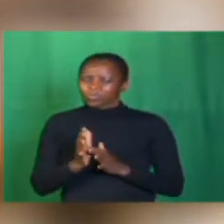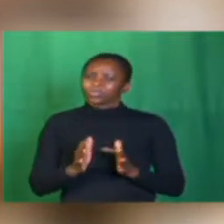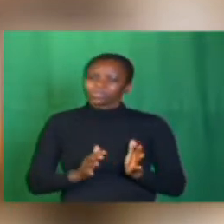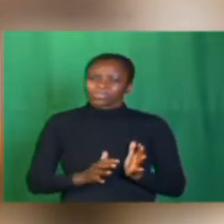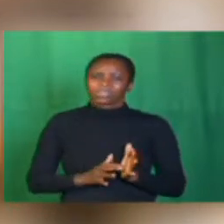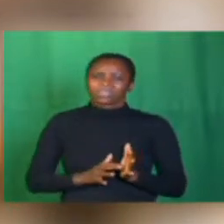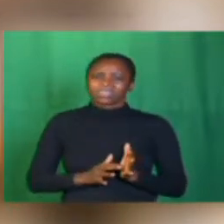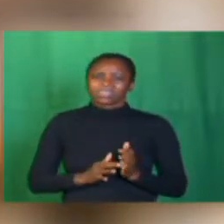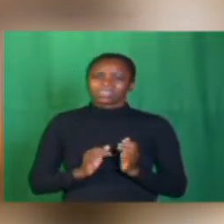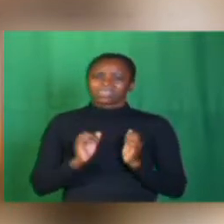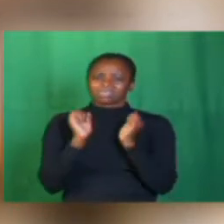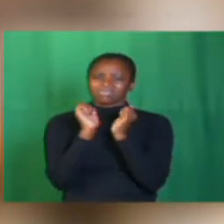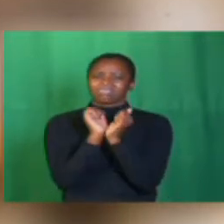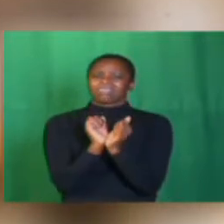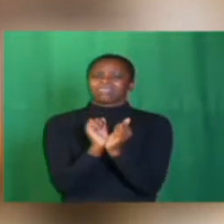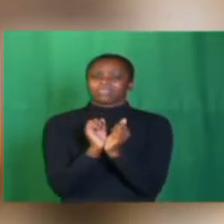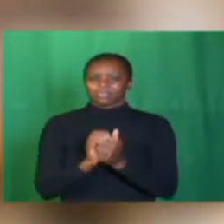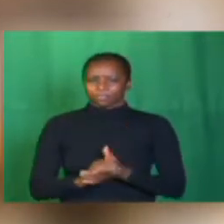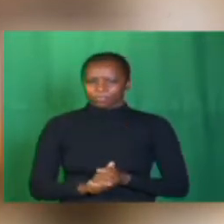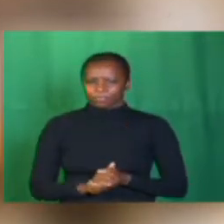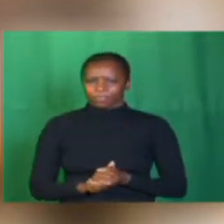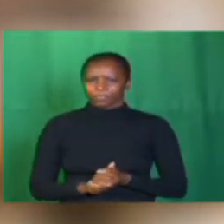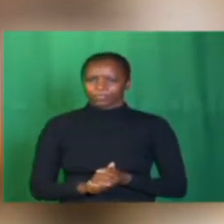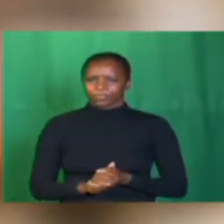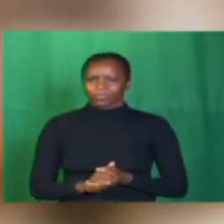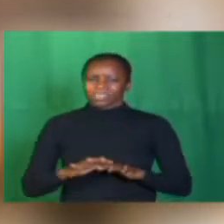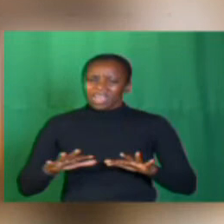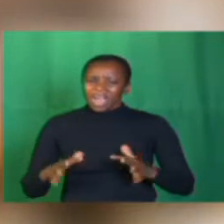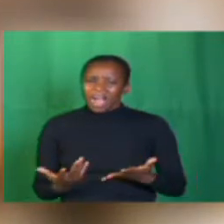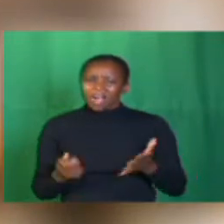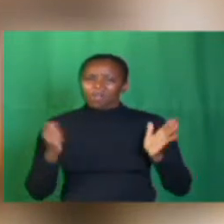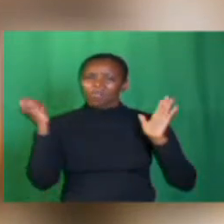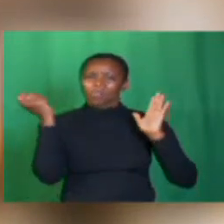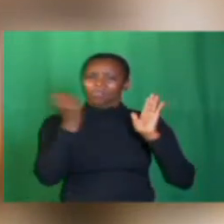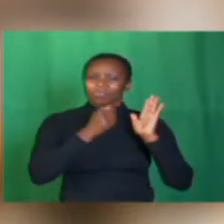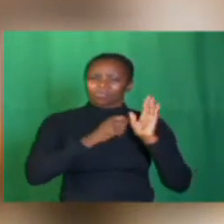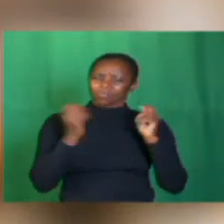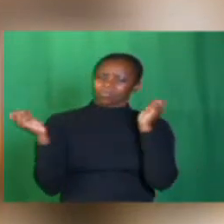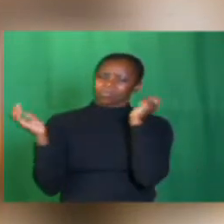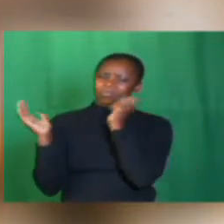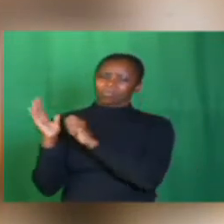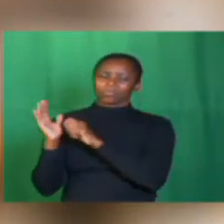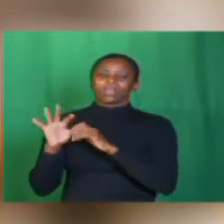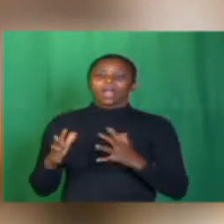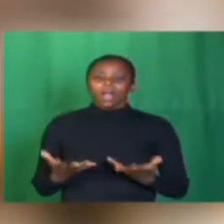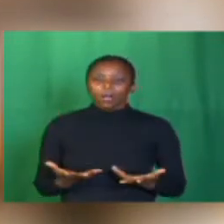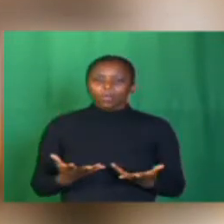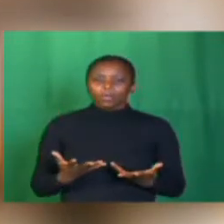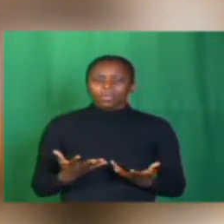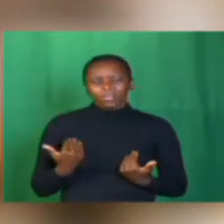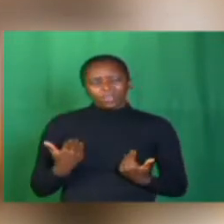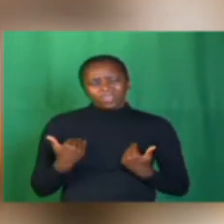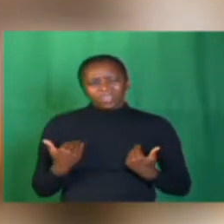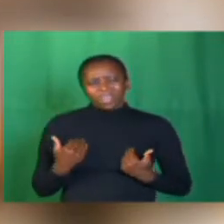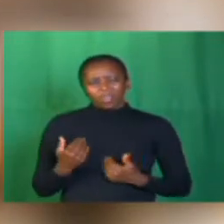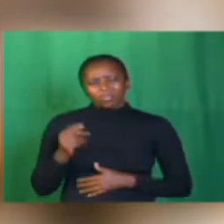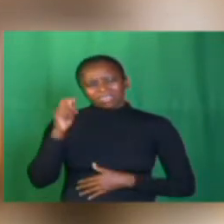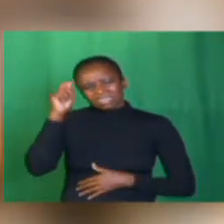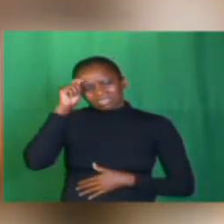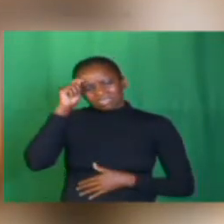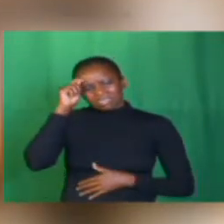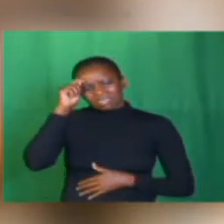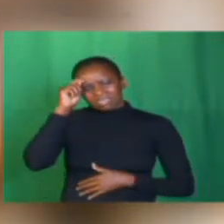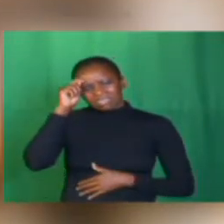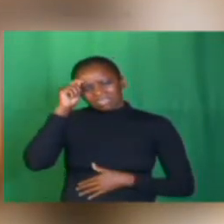being arrested. You have seen him being crucified. That should tell you something about